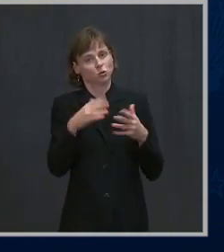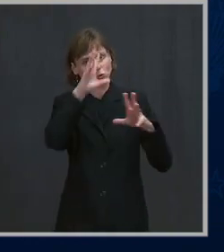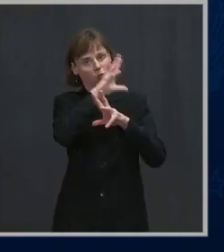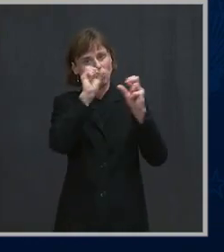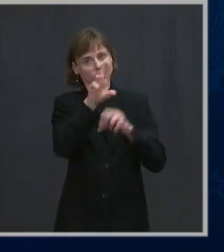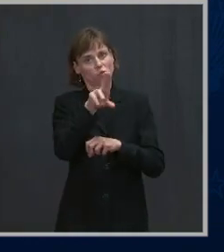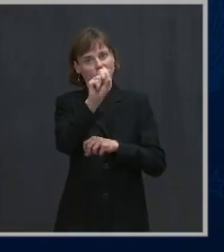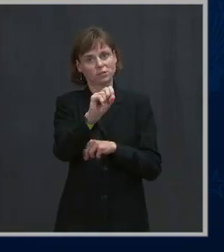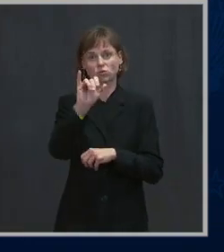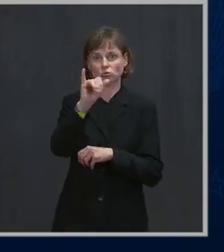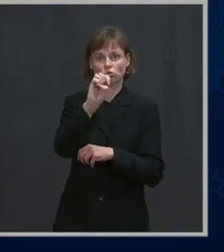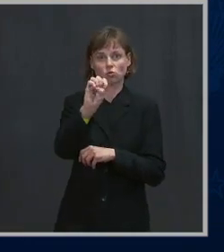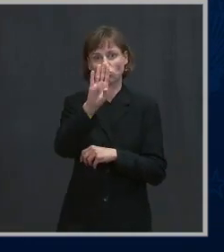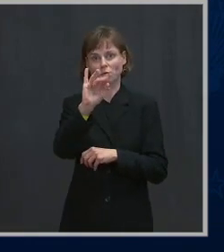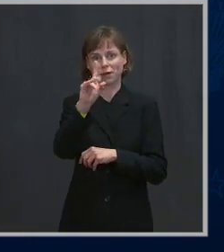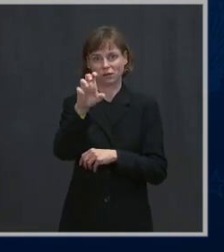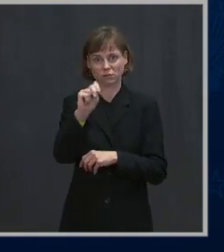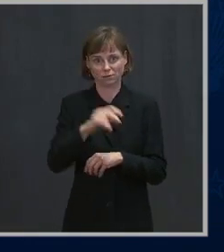joe